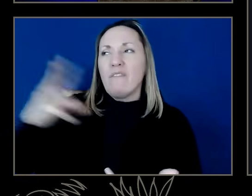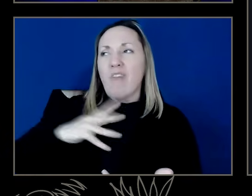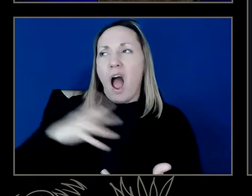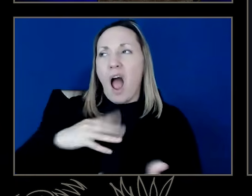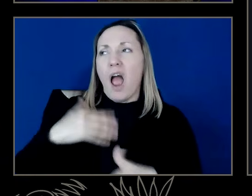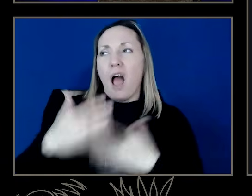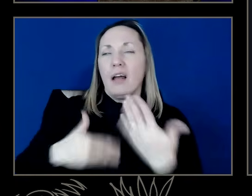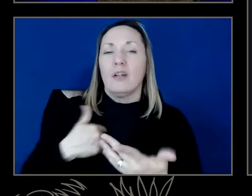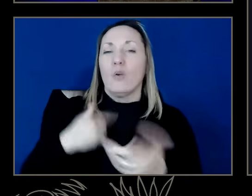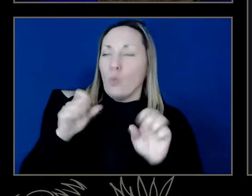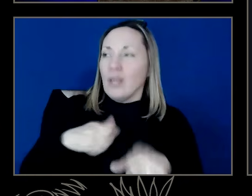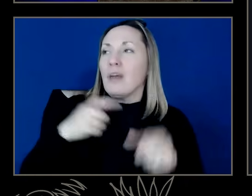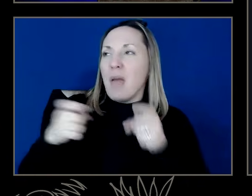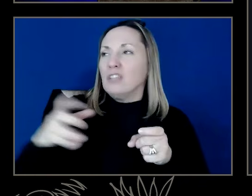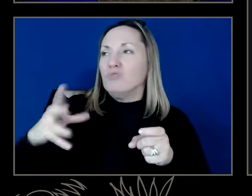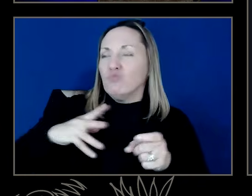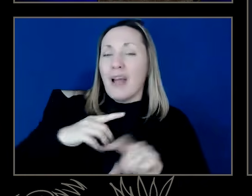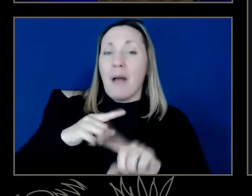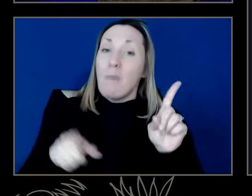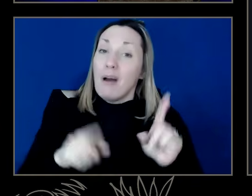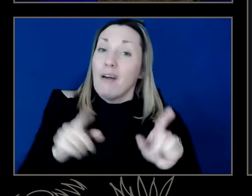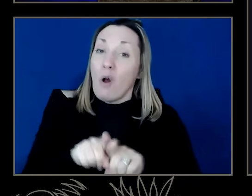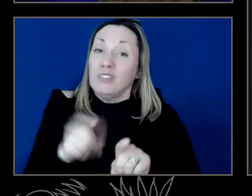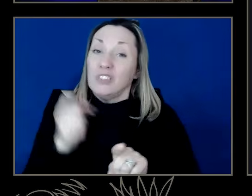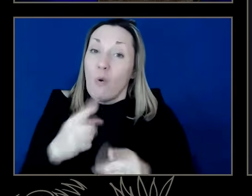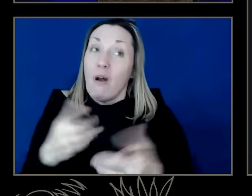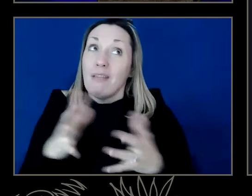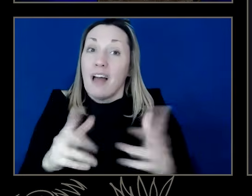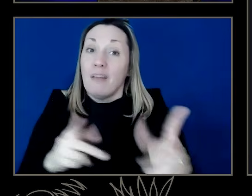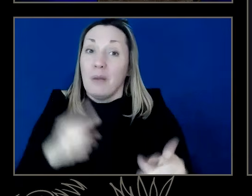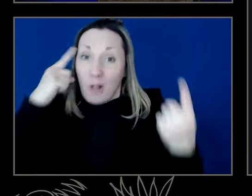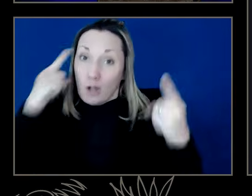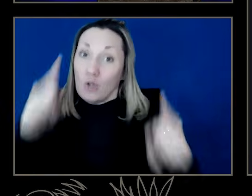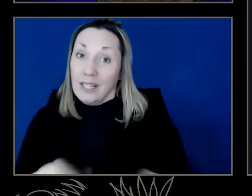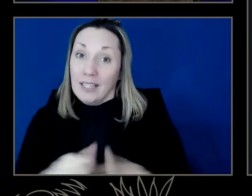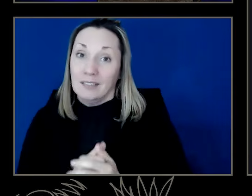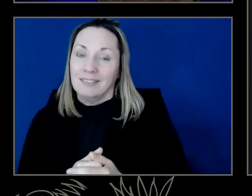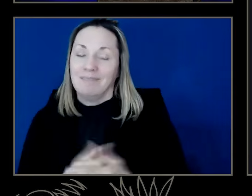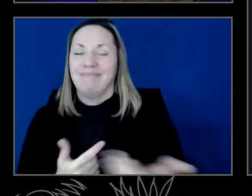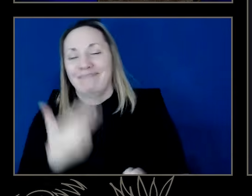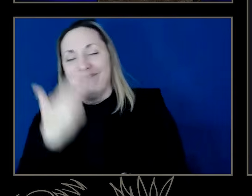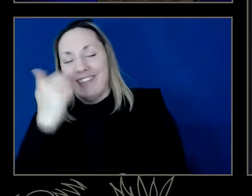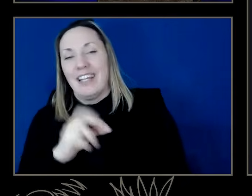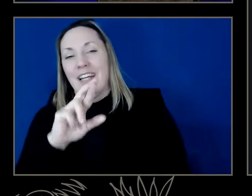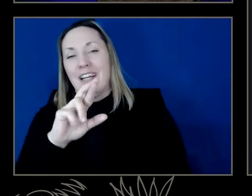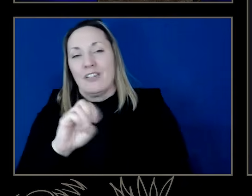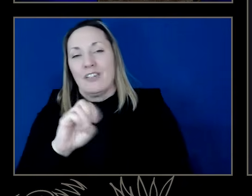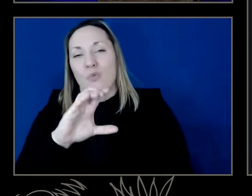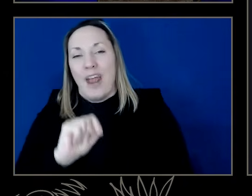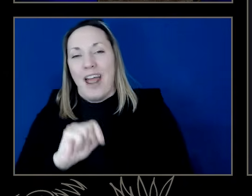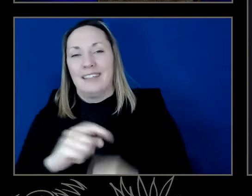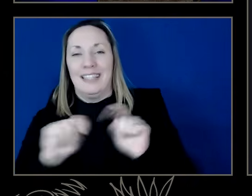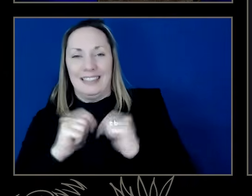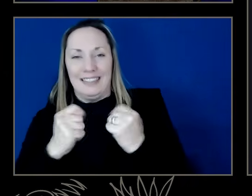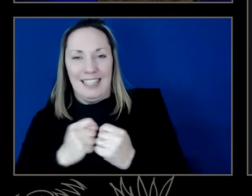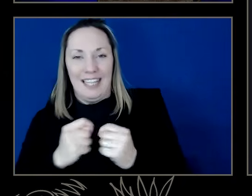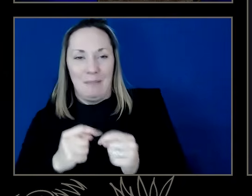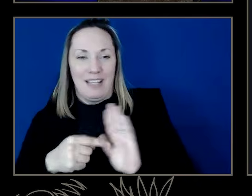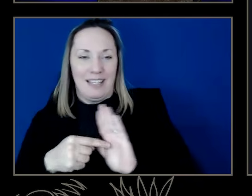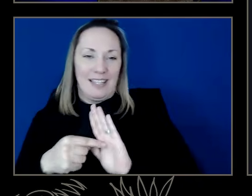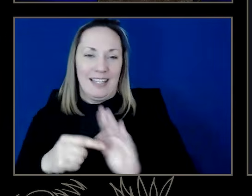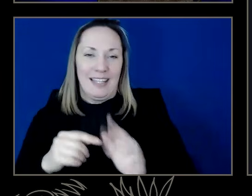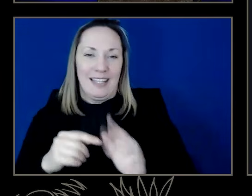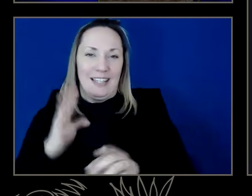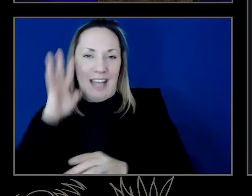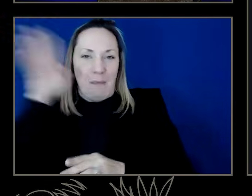like, you know, we could manage it, etc. But also a lot of people agreeing. Joke's on them because the React team actually came out with docs. You